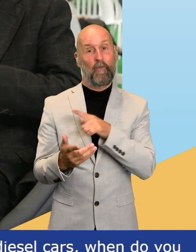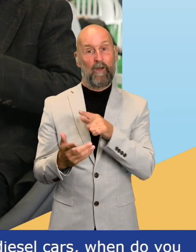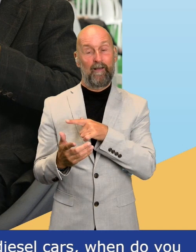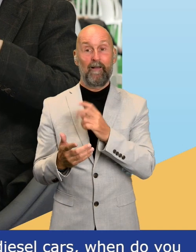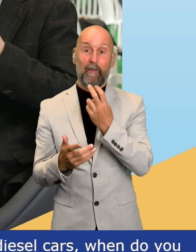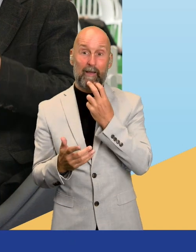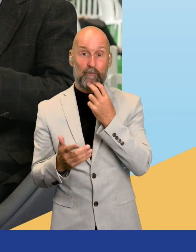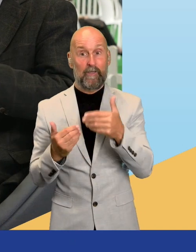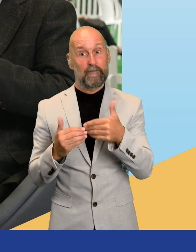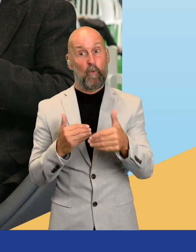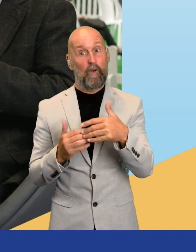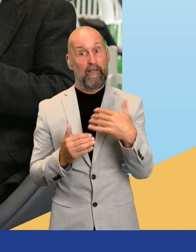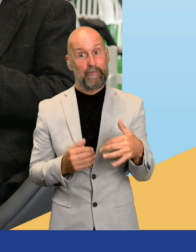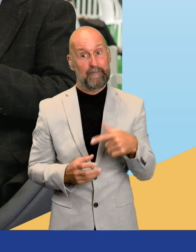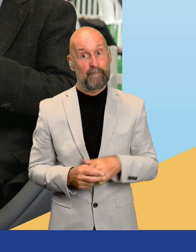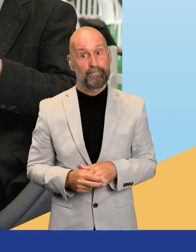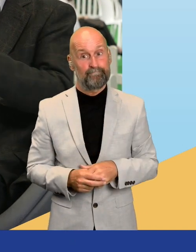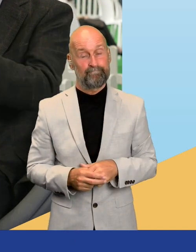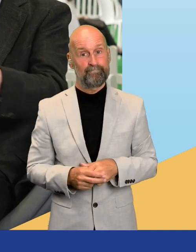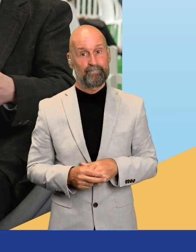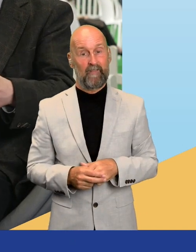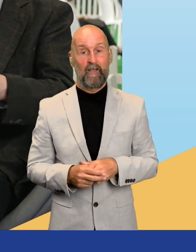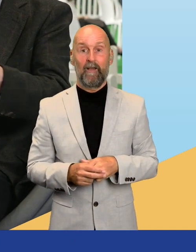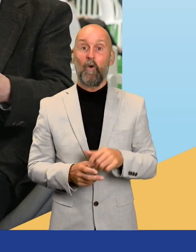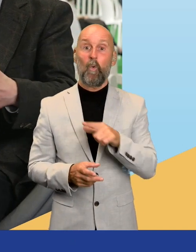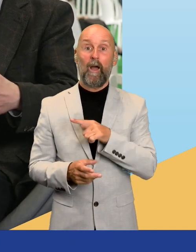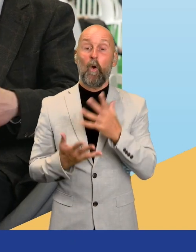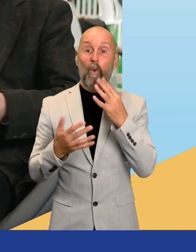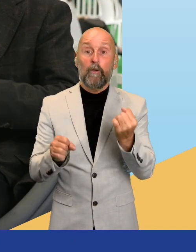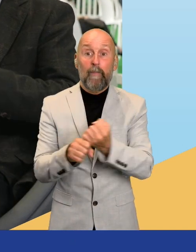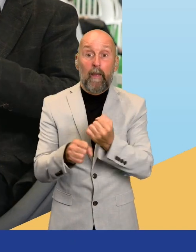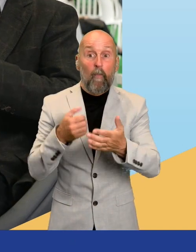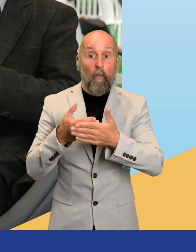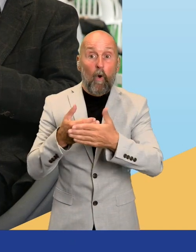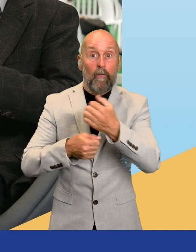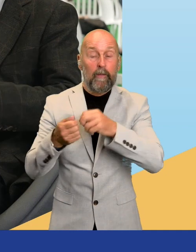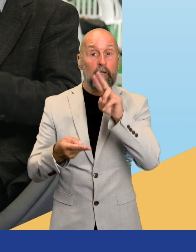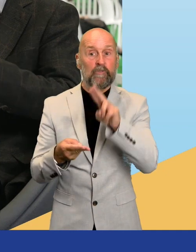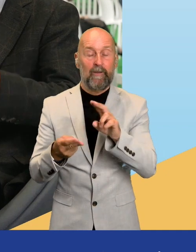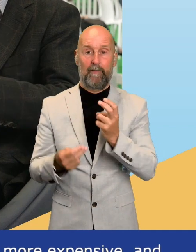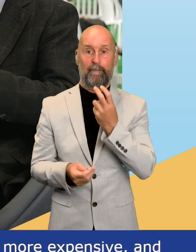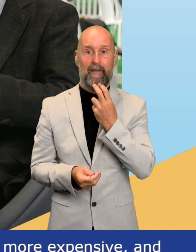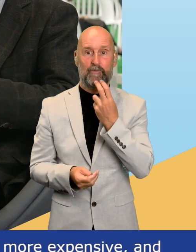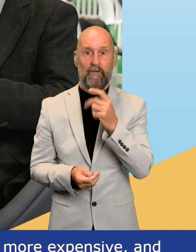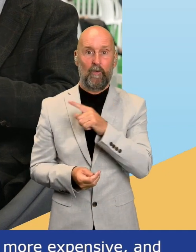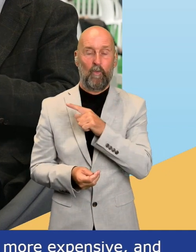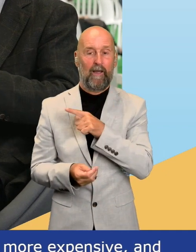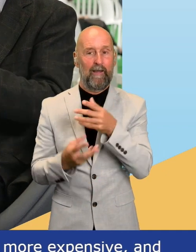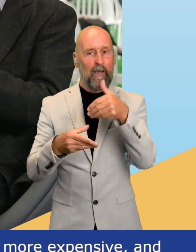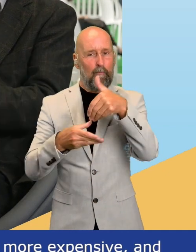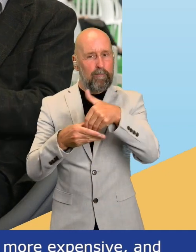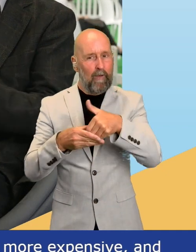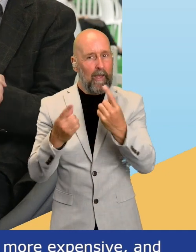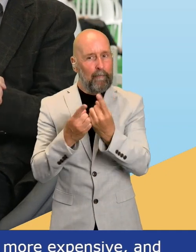expensive. And part of the problem is because most things, the more you make of them, the cheaper they get. But actually with batteries, because they do have some precious materials in